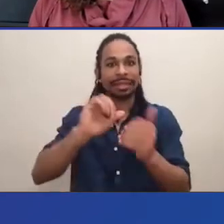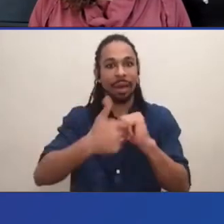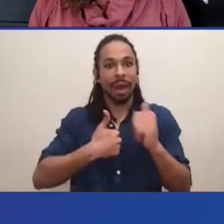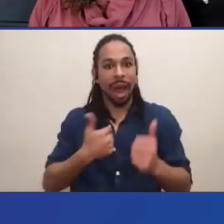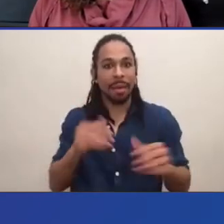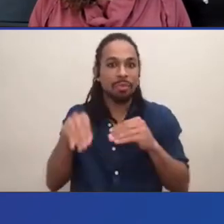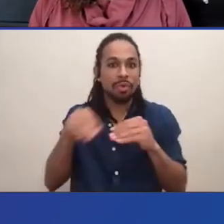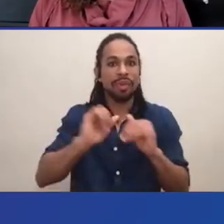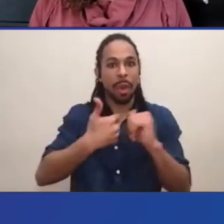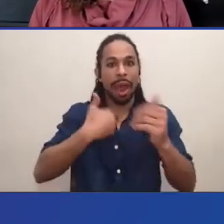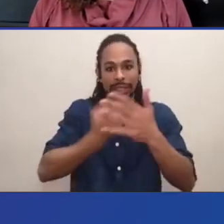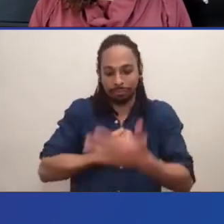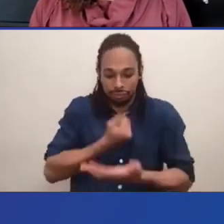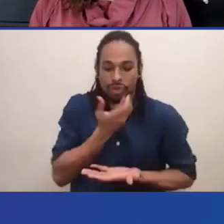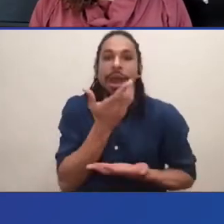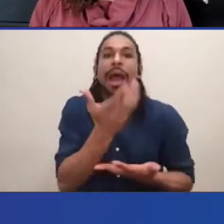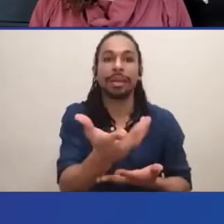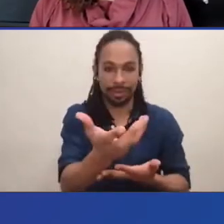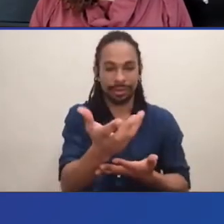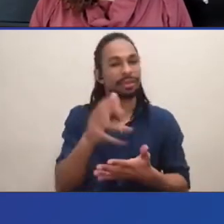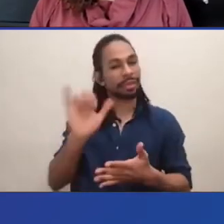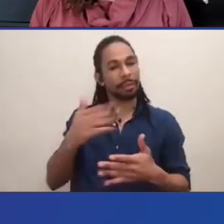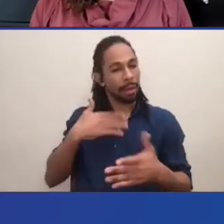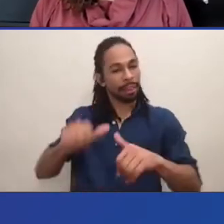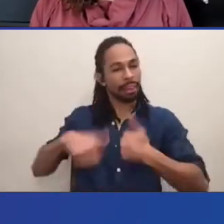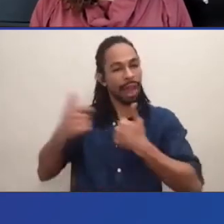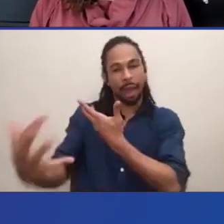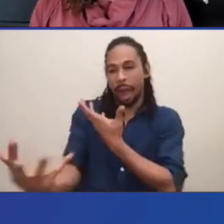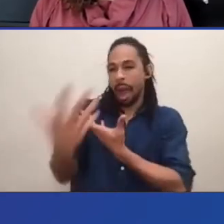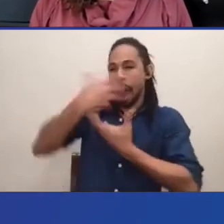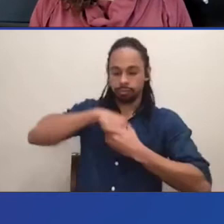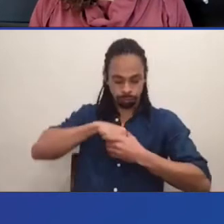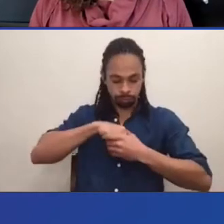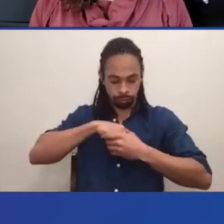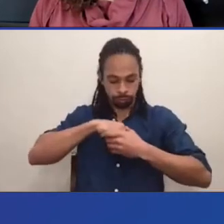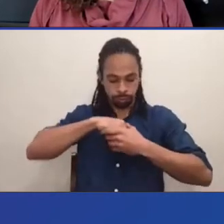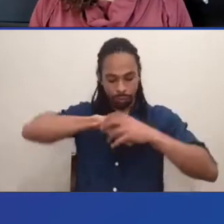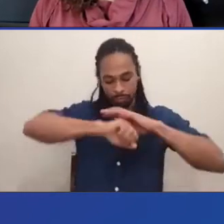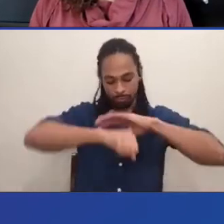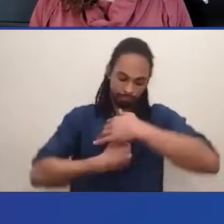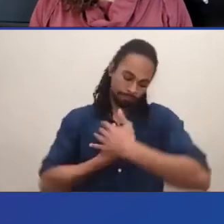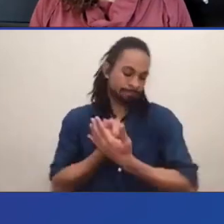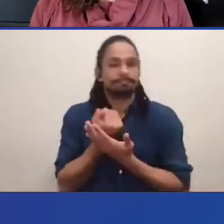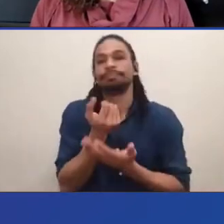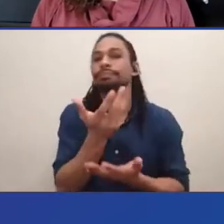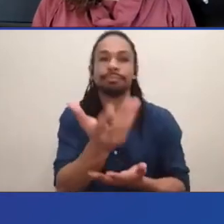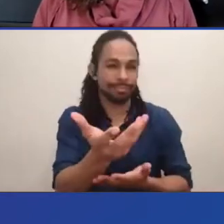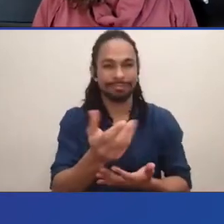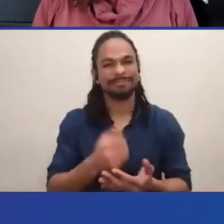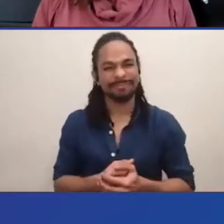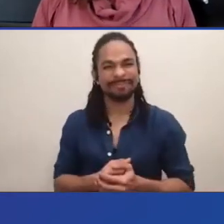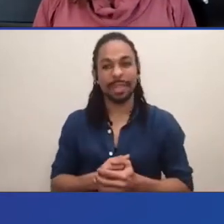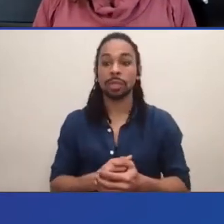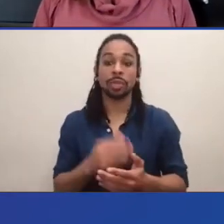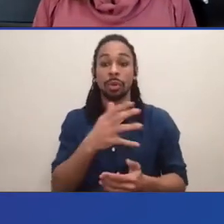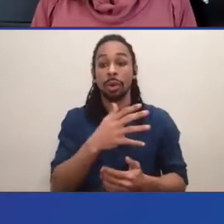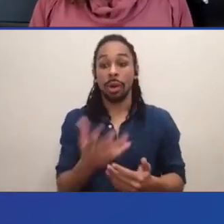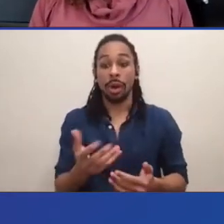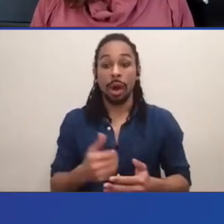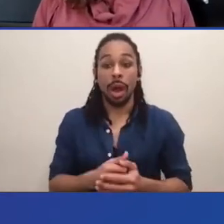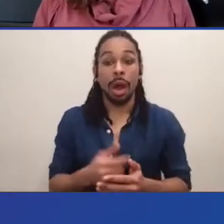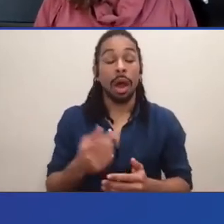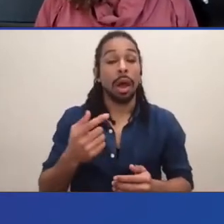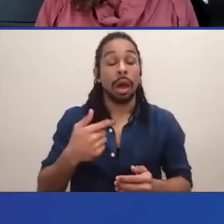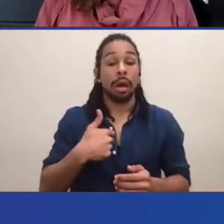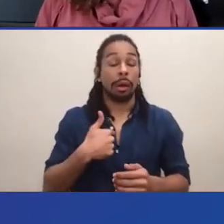In a sense, I do want to say there is no movement, like there wouldn't be a movement without